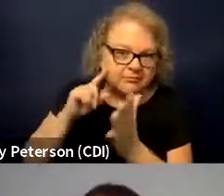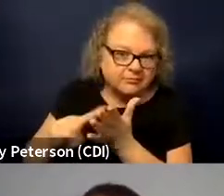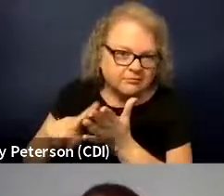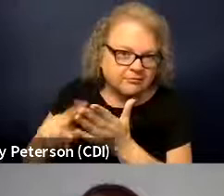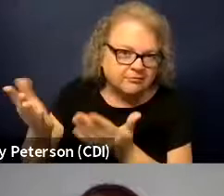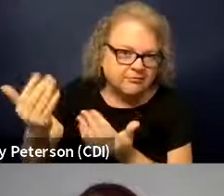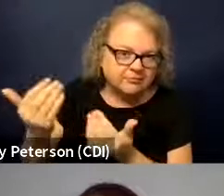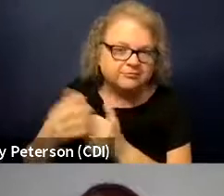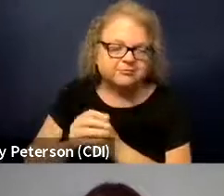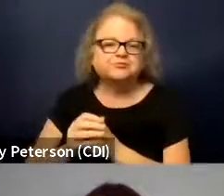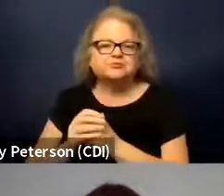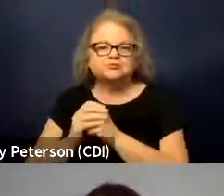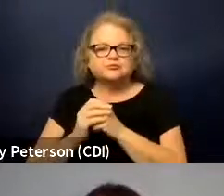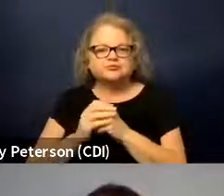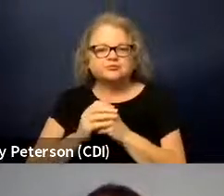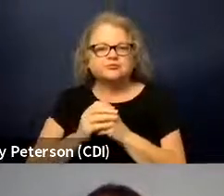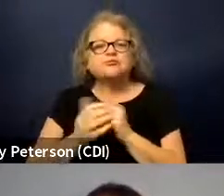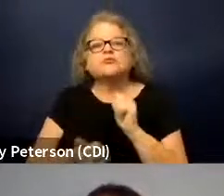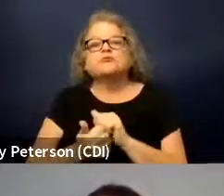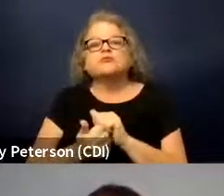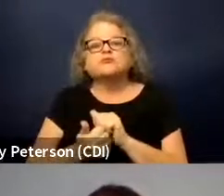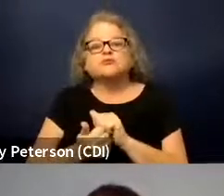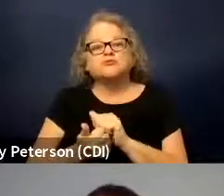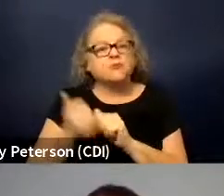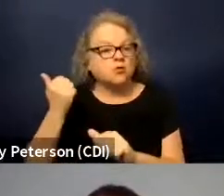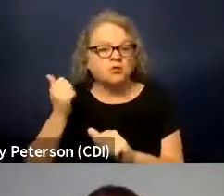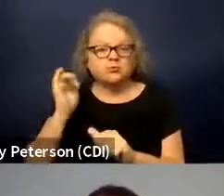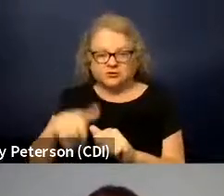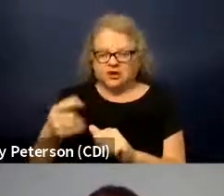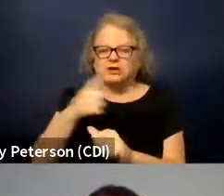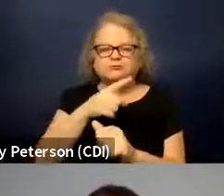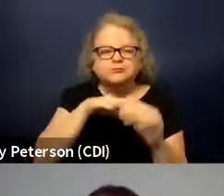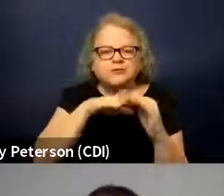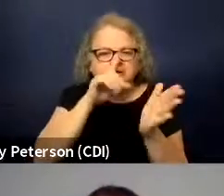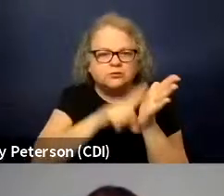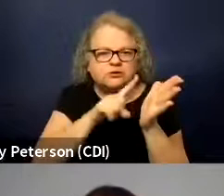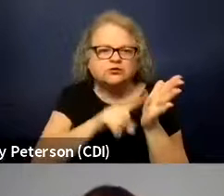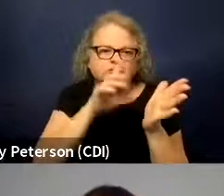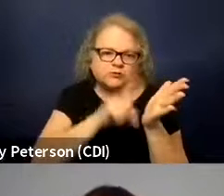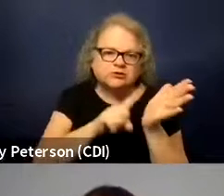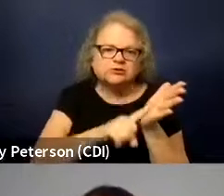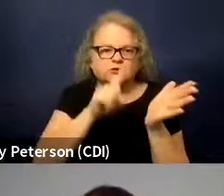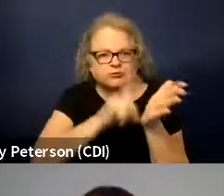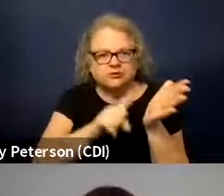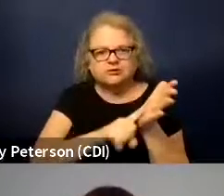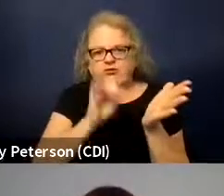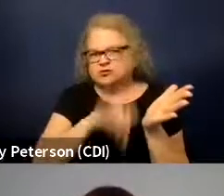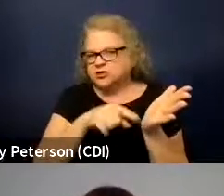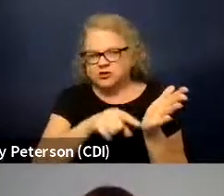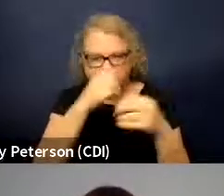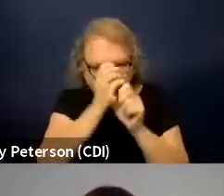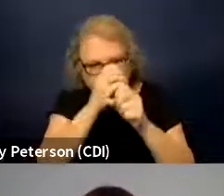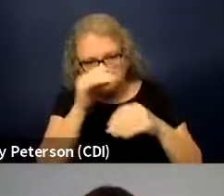For coronaviruses, for SARS-CoV-2, that basic science research began in